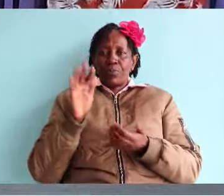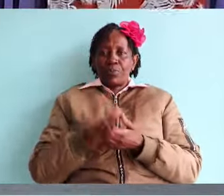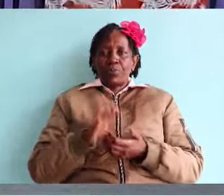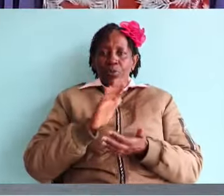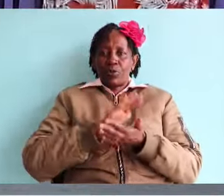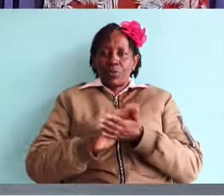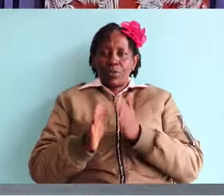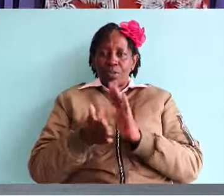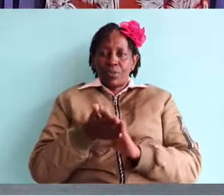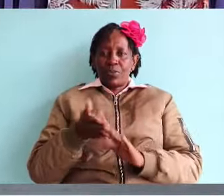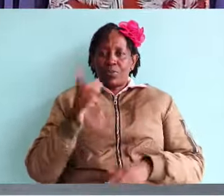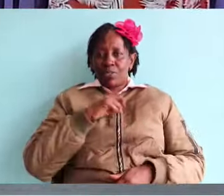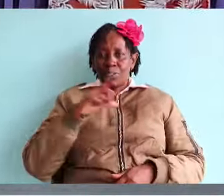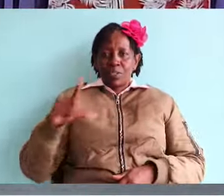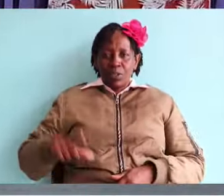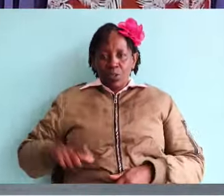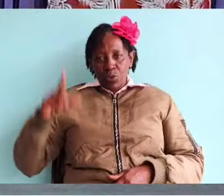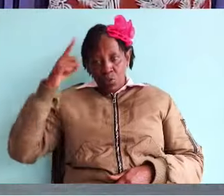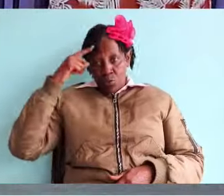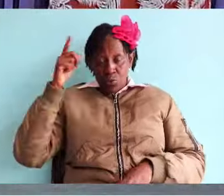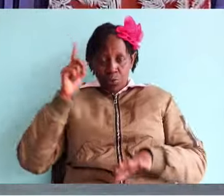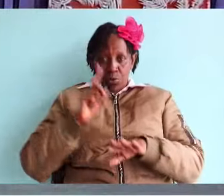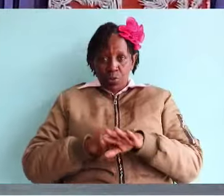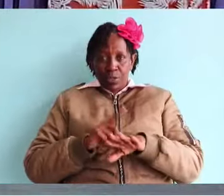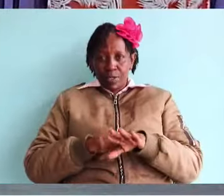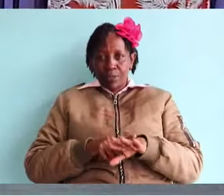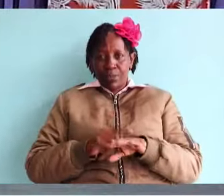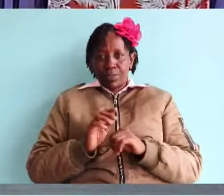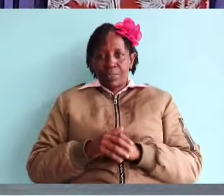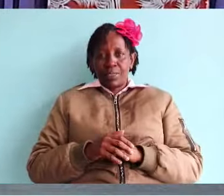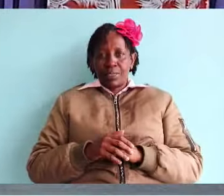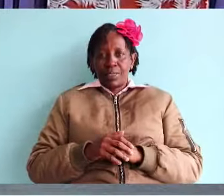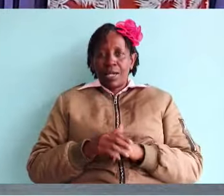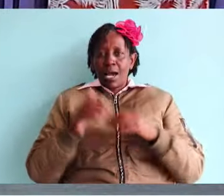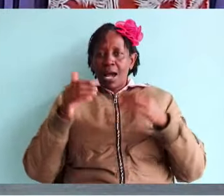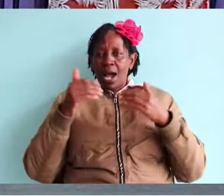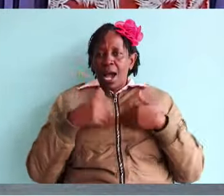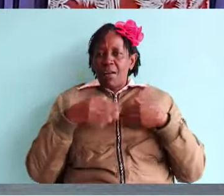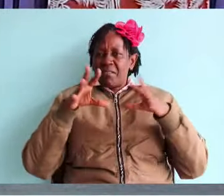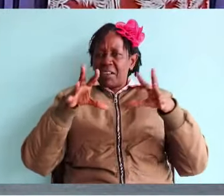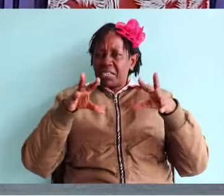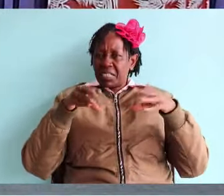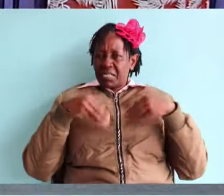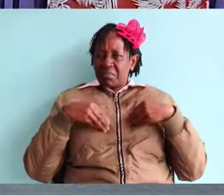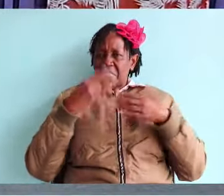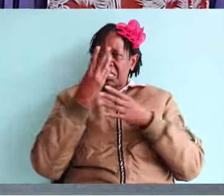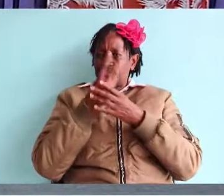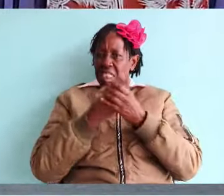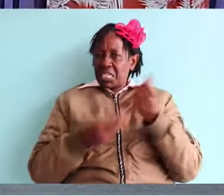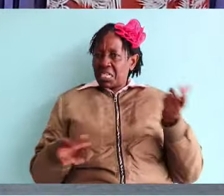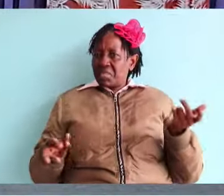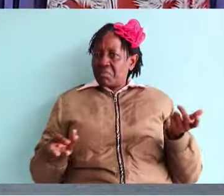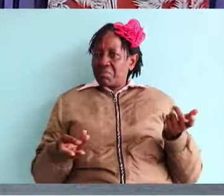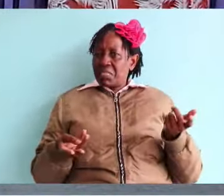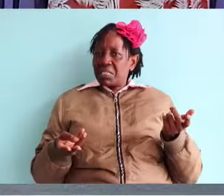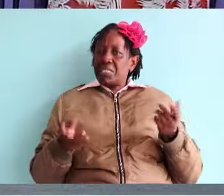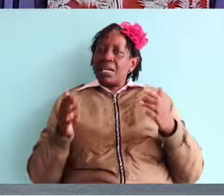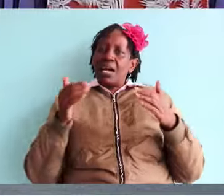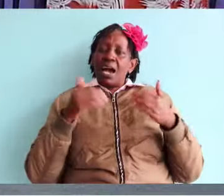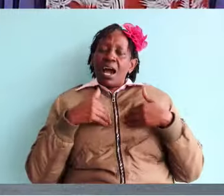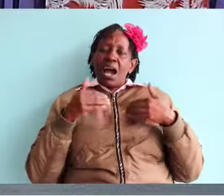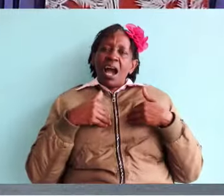us, O Lord, for the times where, like Gideon, we have allowed discouragement or we have allowed being